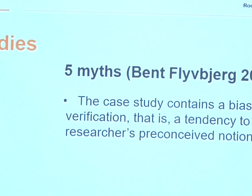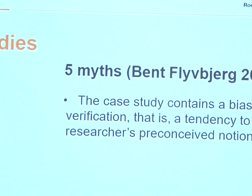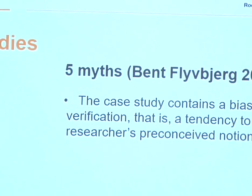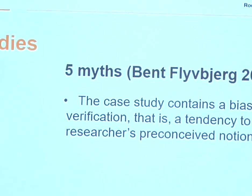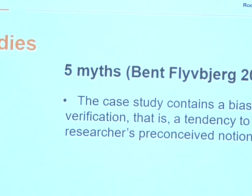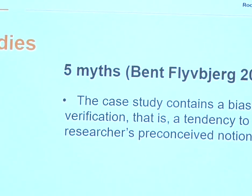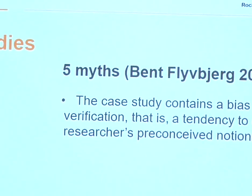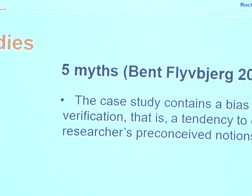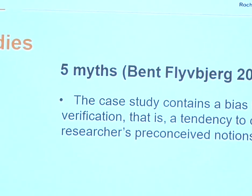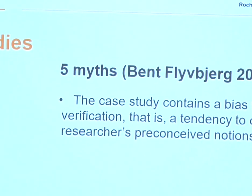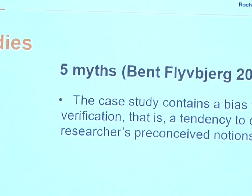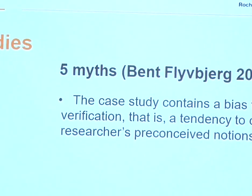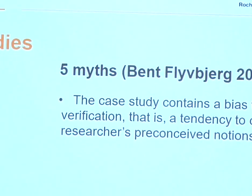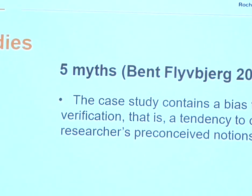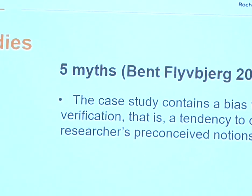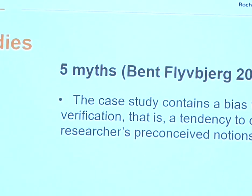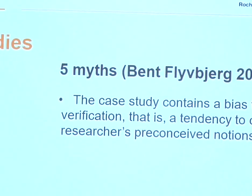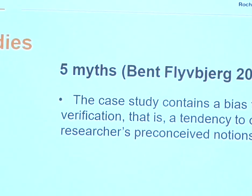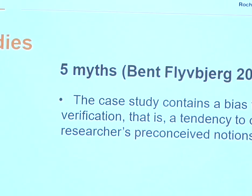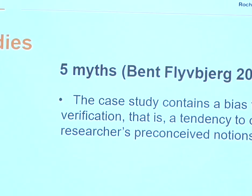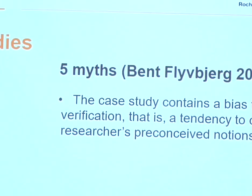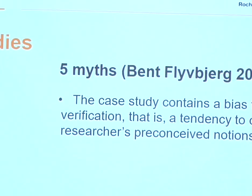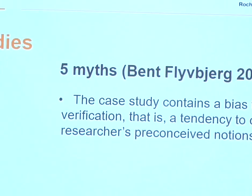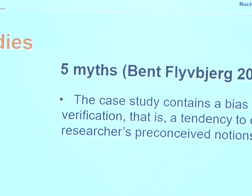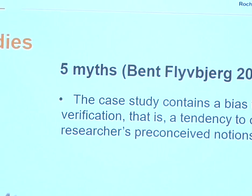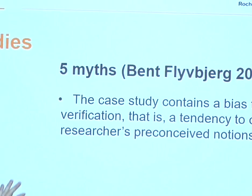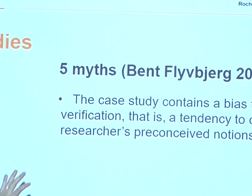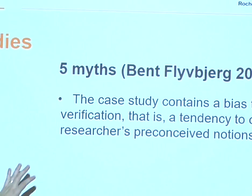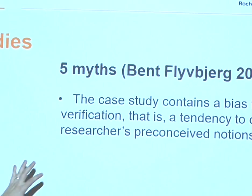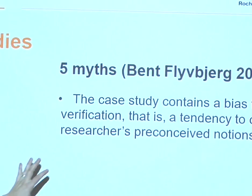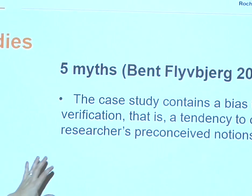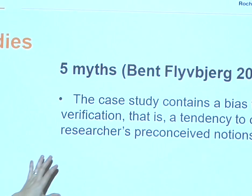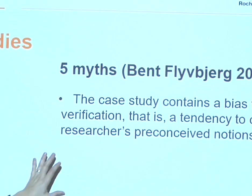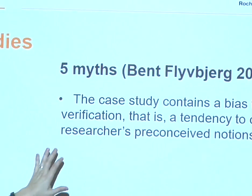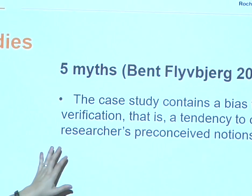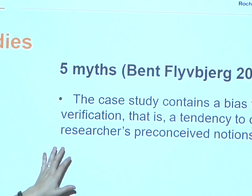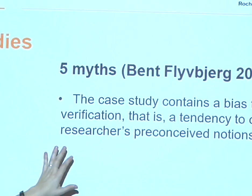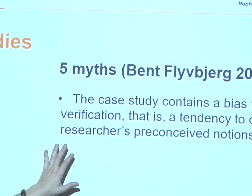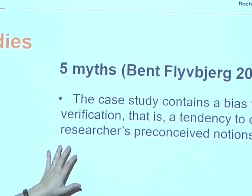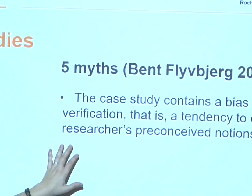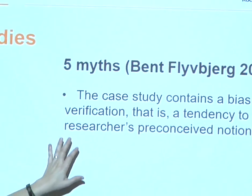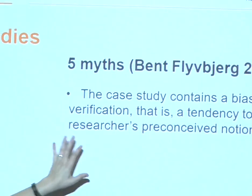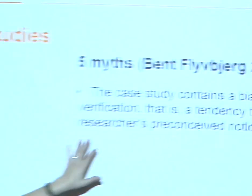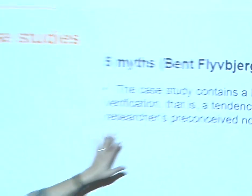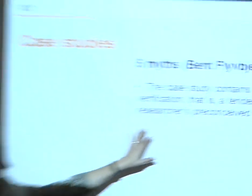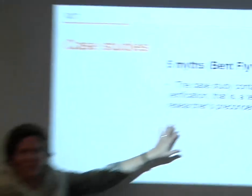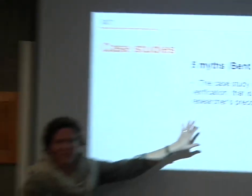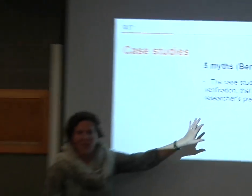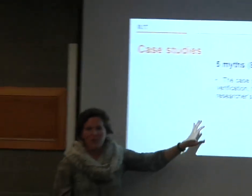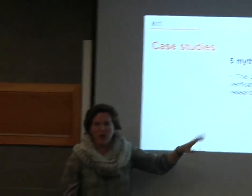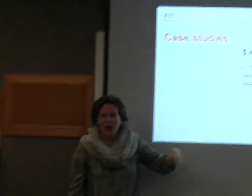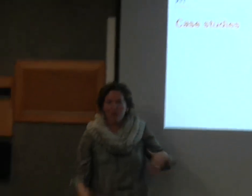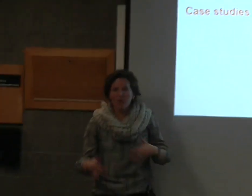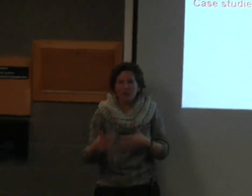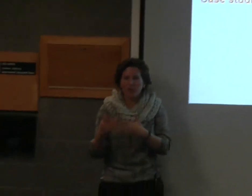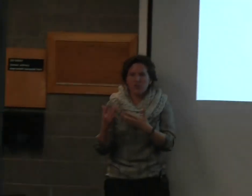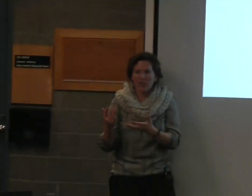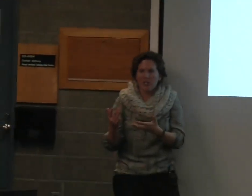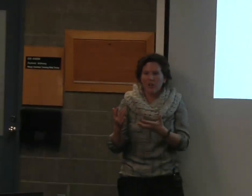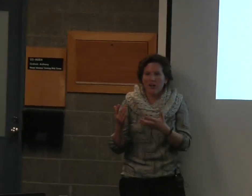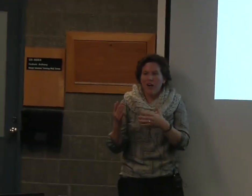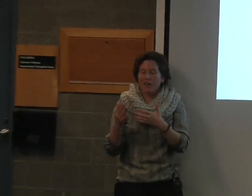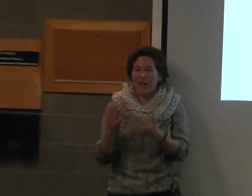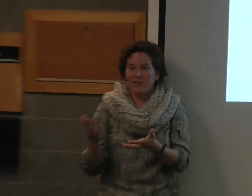example that proves the theory point I wanted to start with, right? So there's a lot of ways to think about how you might fight this. So how do you not